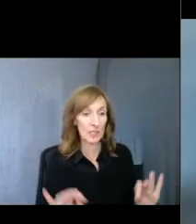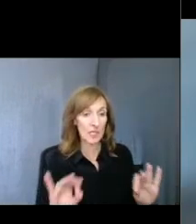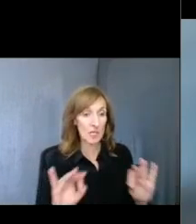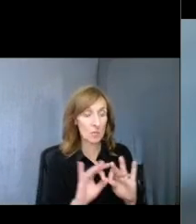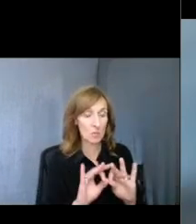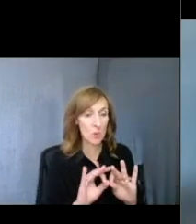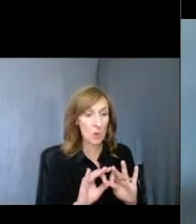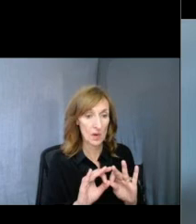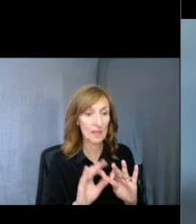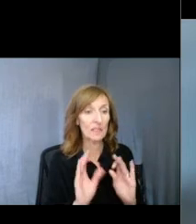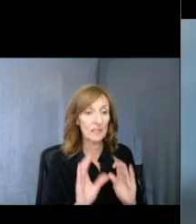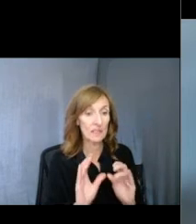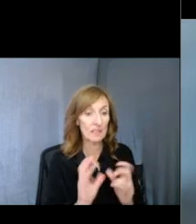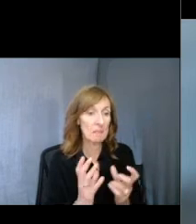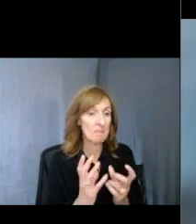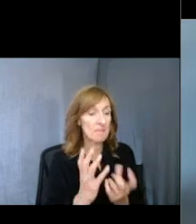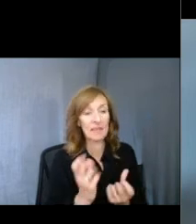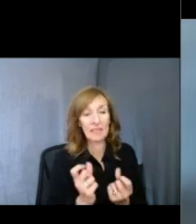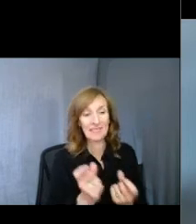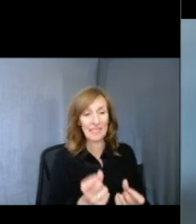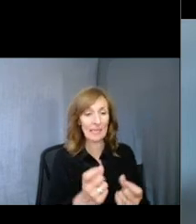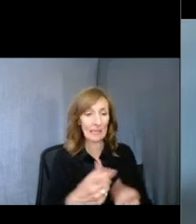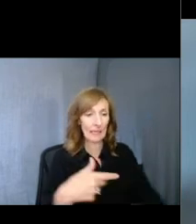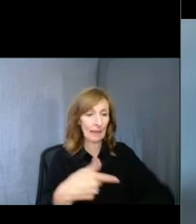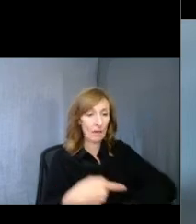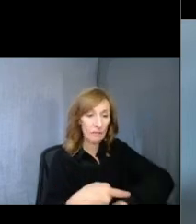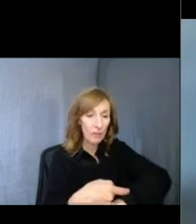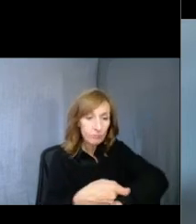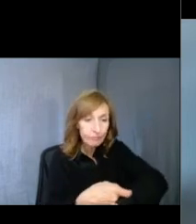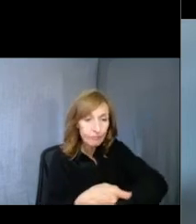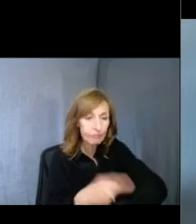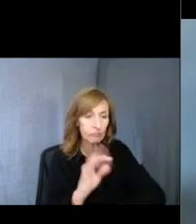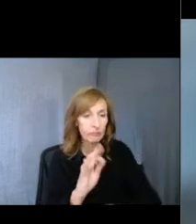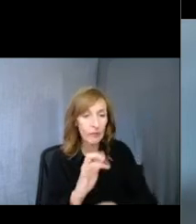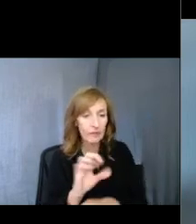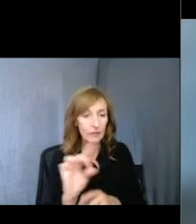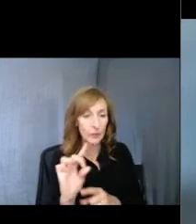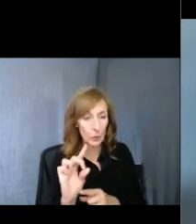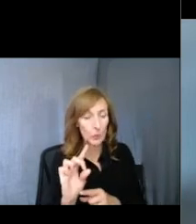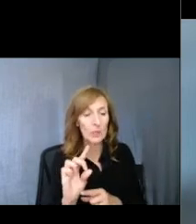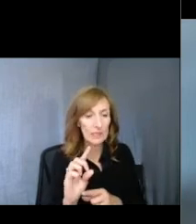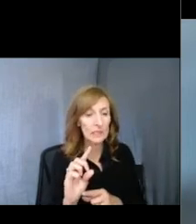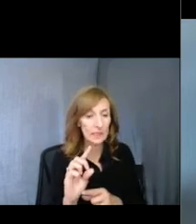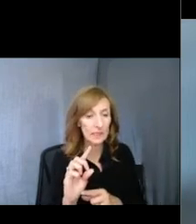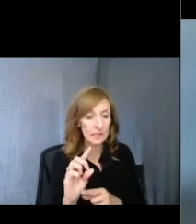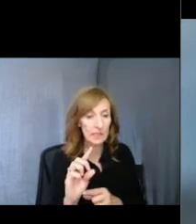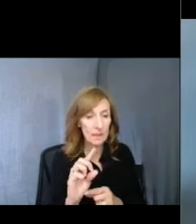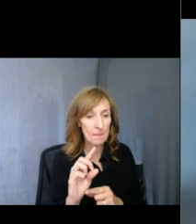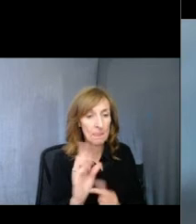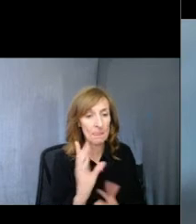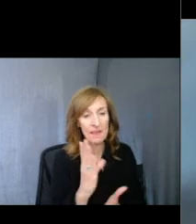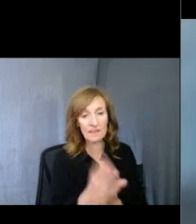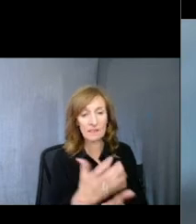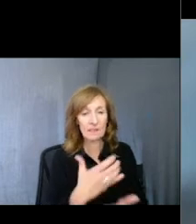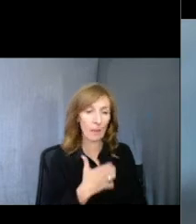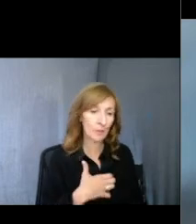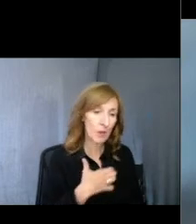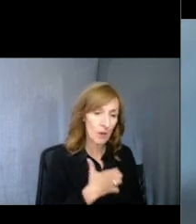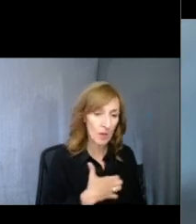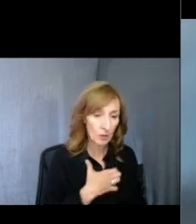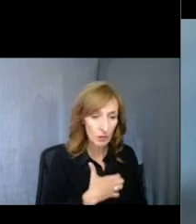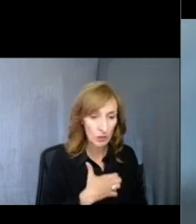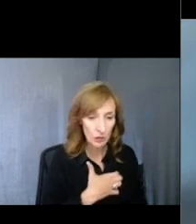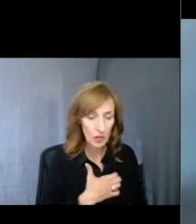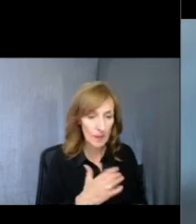fluids. We're going to want to maintain their appetite through a variety of things. Anti-nausea medications and appetite